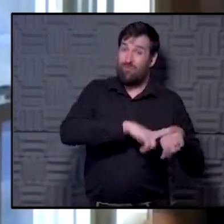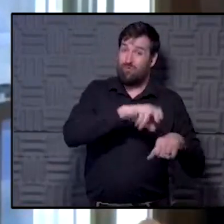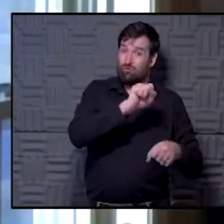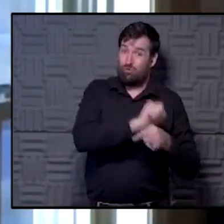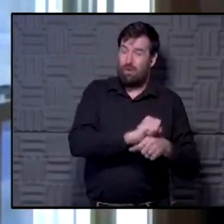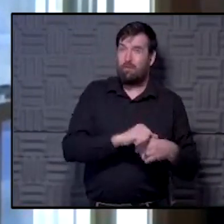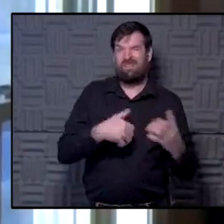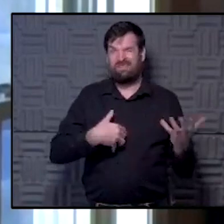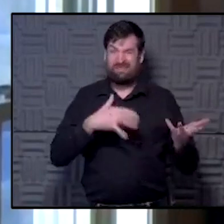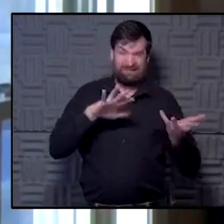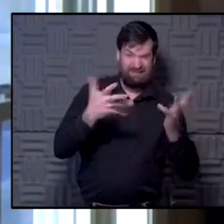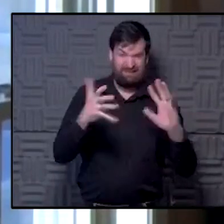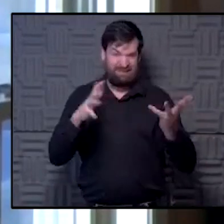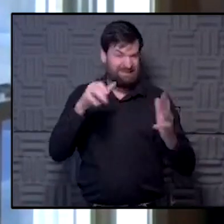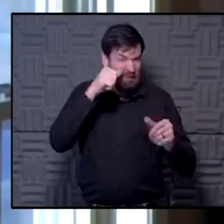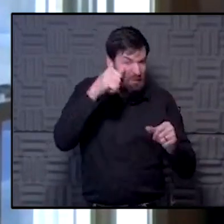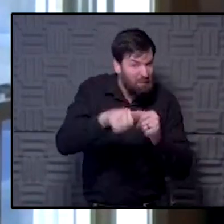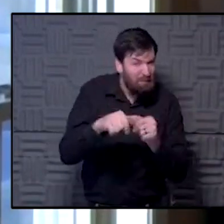kind of remember.